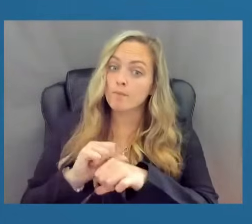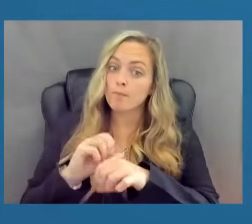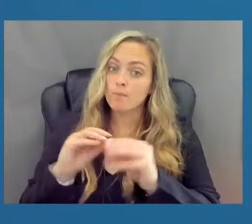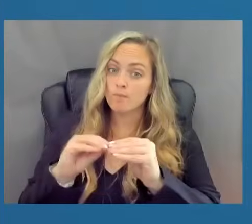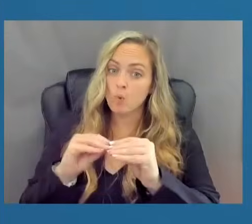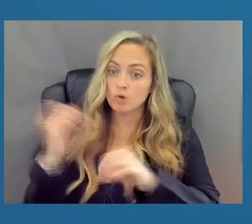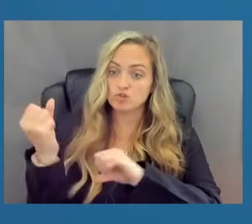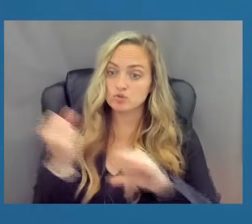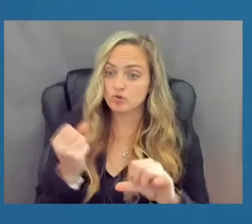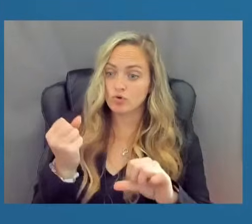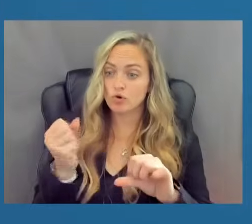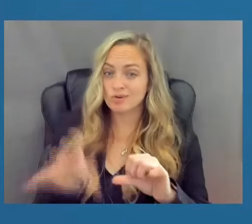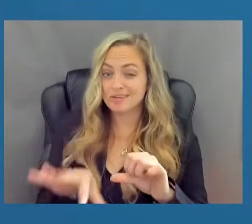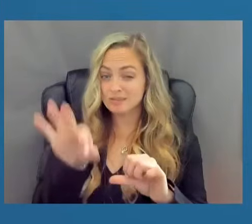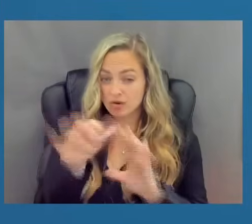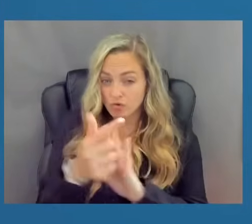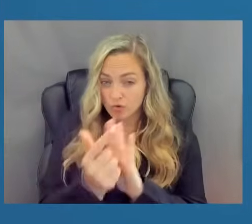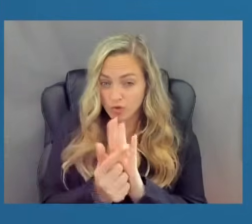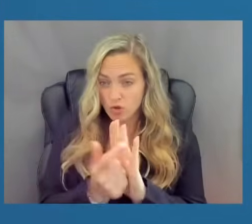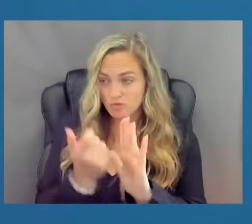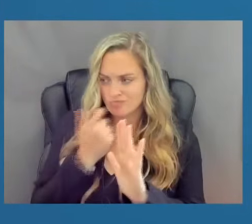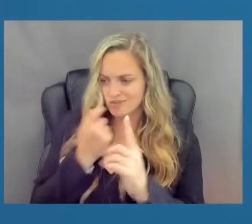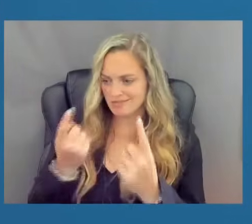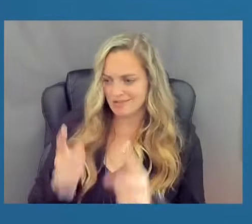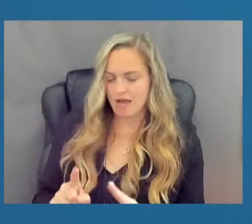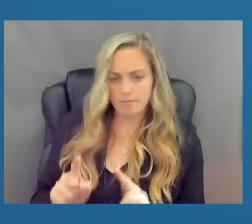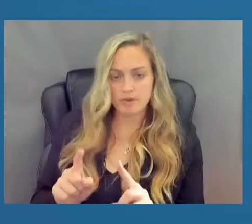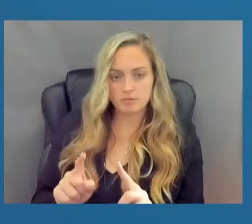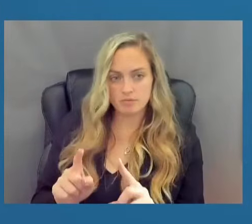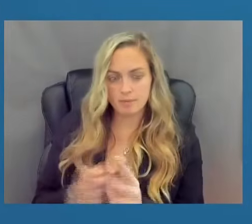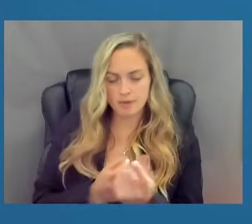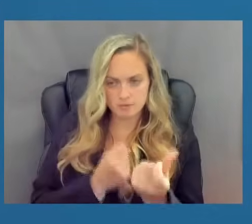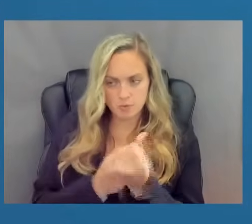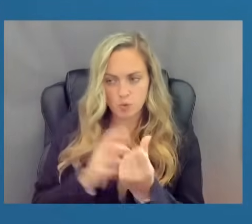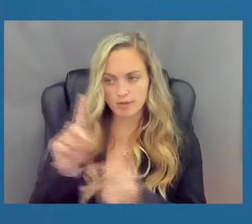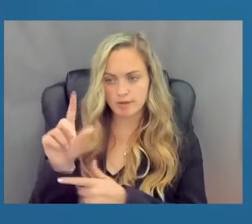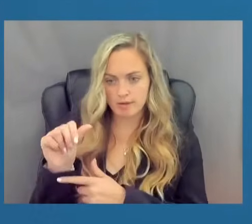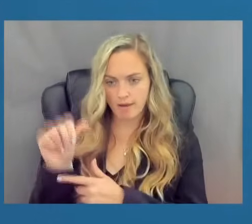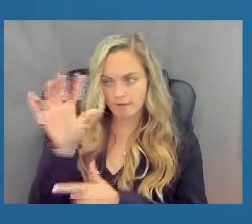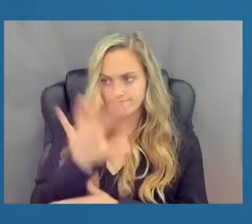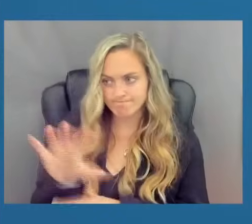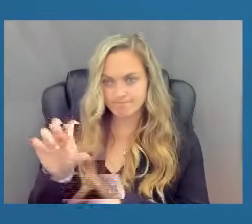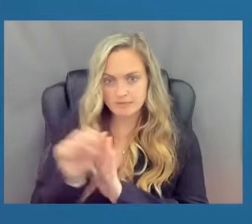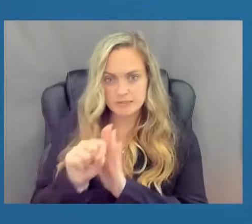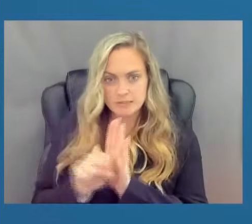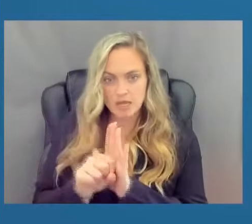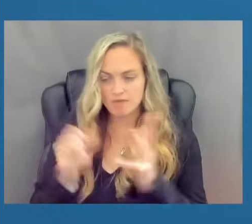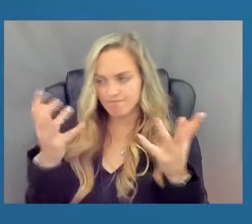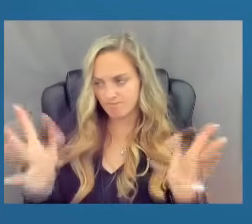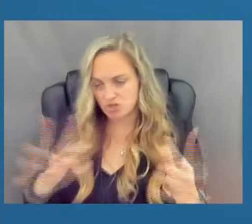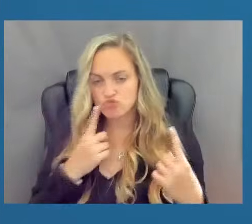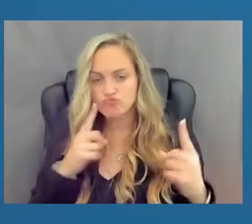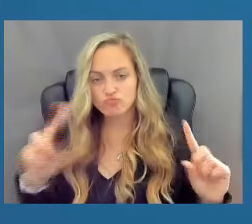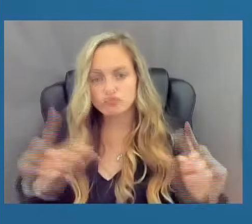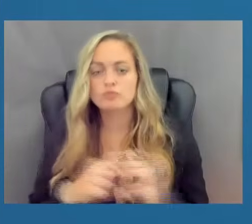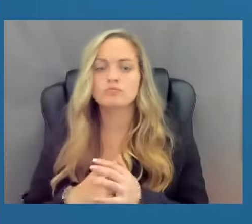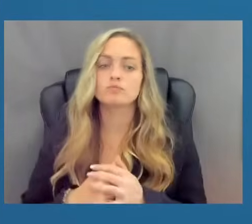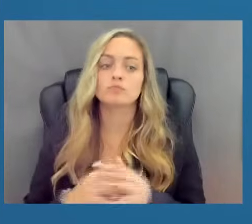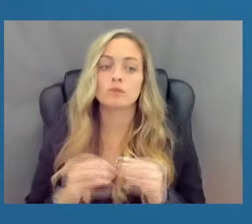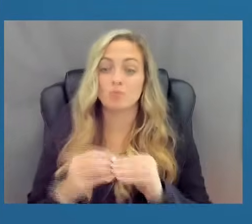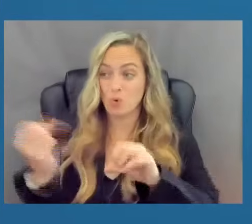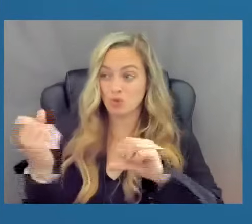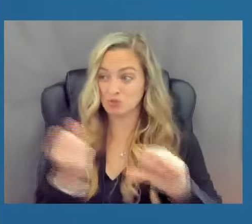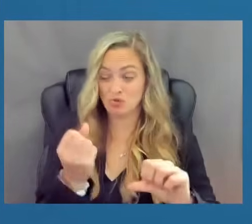just in the last session of the legislature, but with support of our district attorneys across the state, we got it done. Stronger red flag laws,